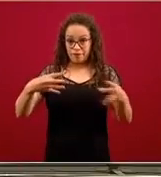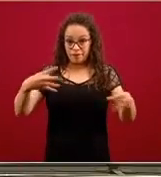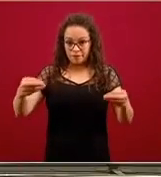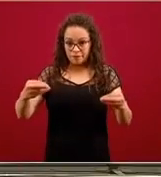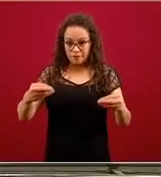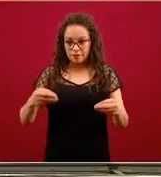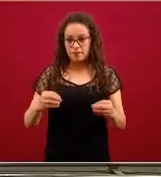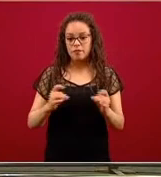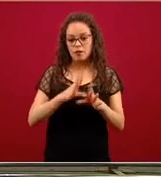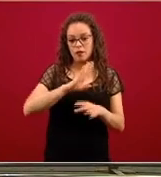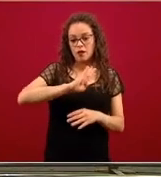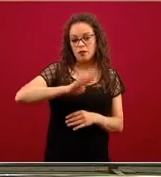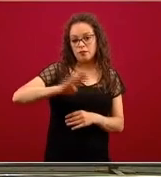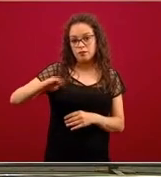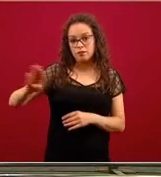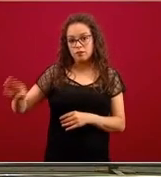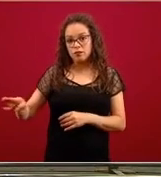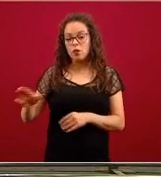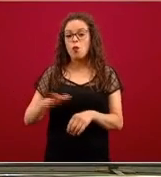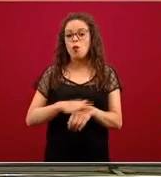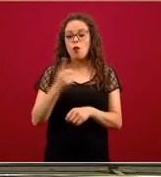So